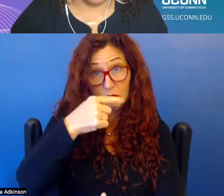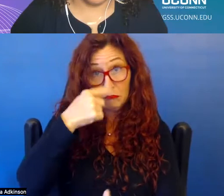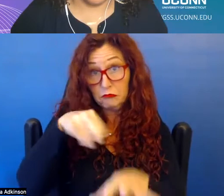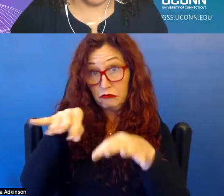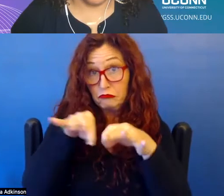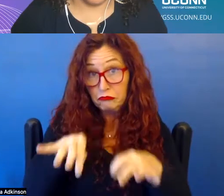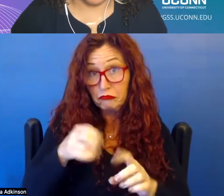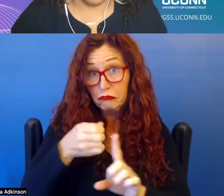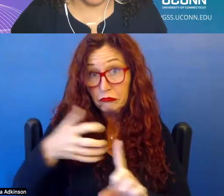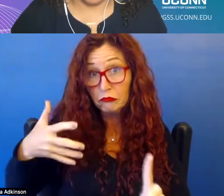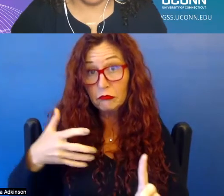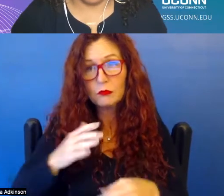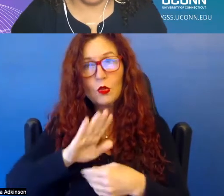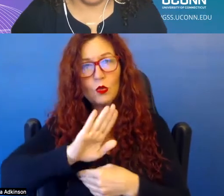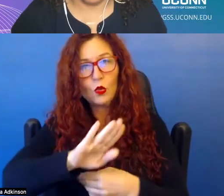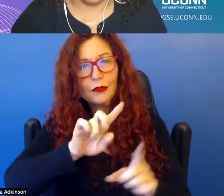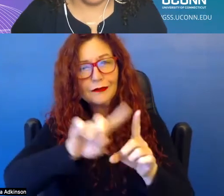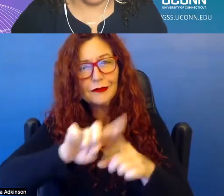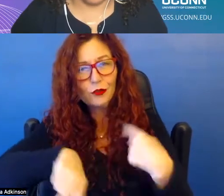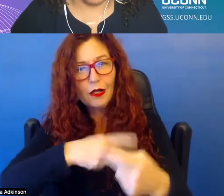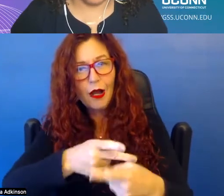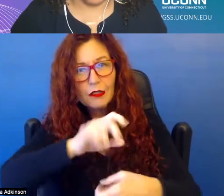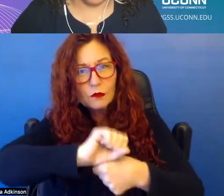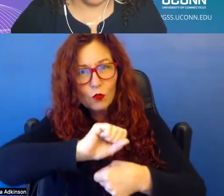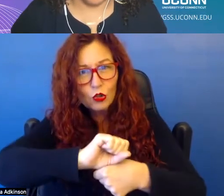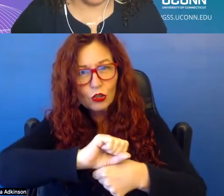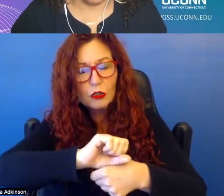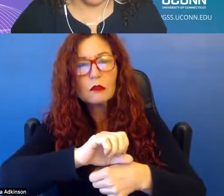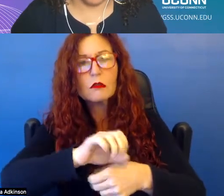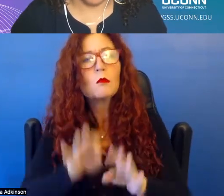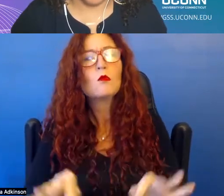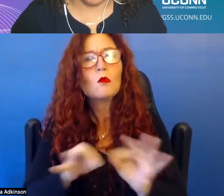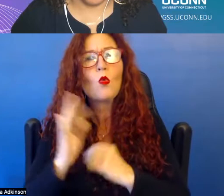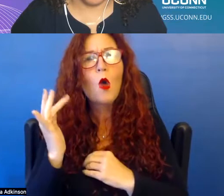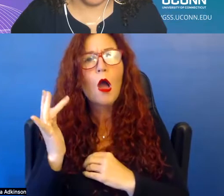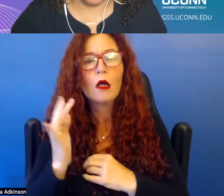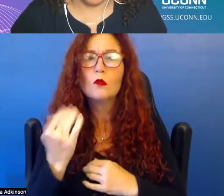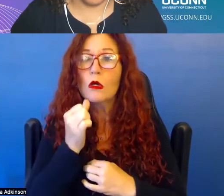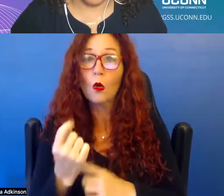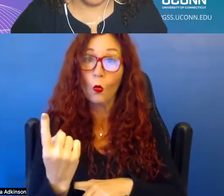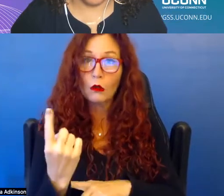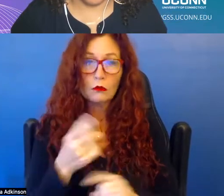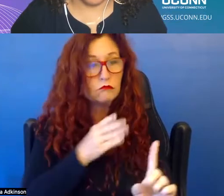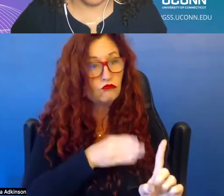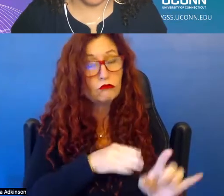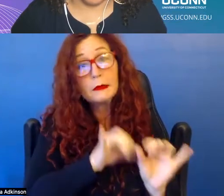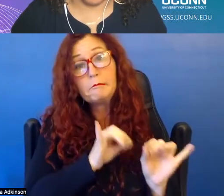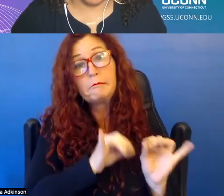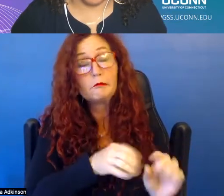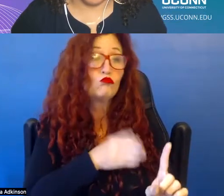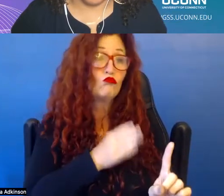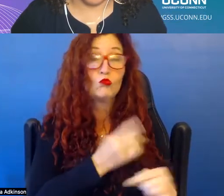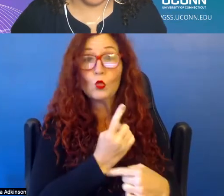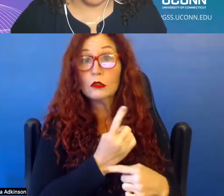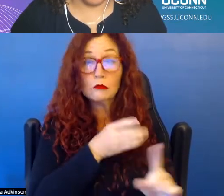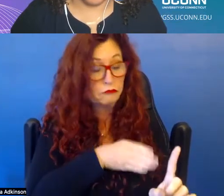you might find it important to be multimodal, right? Like be doing work in all these different sort of ways and